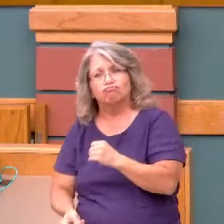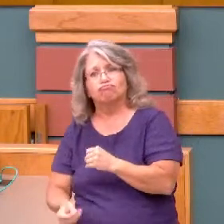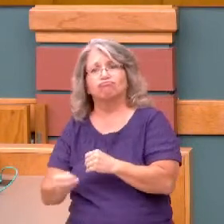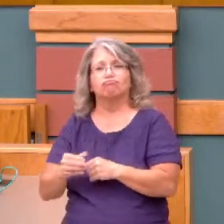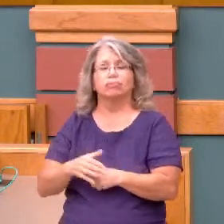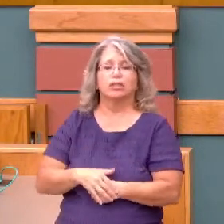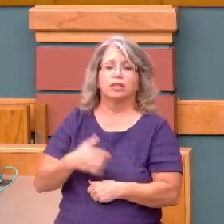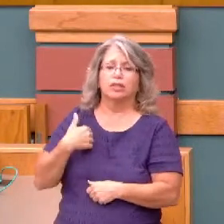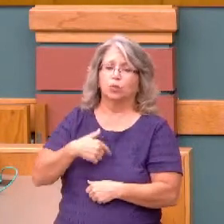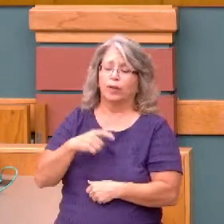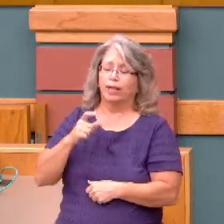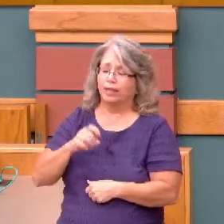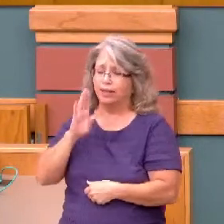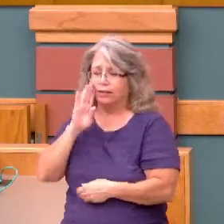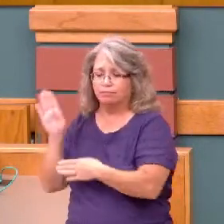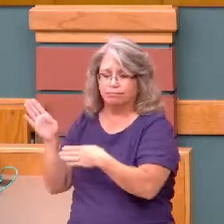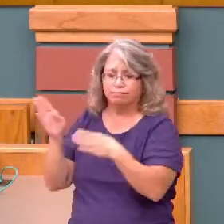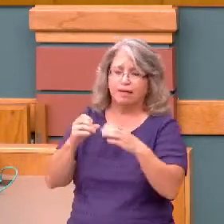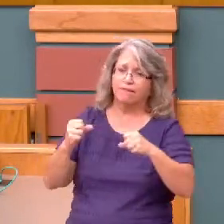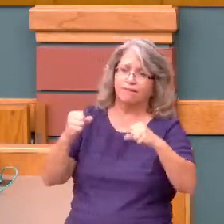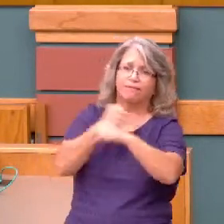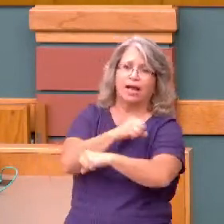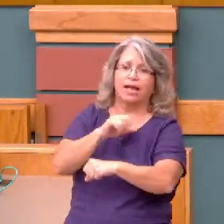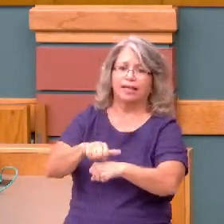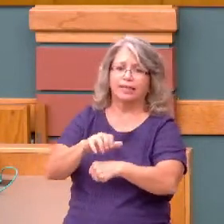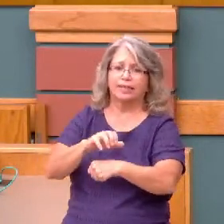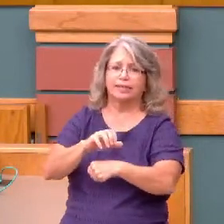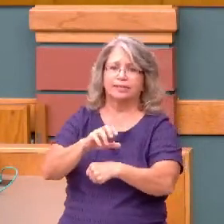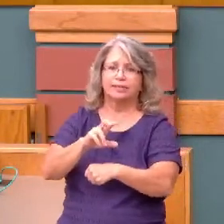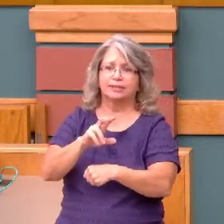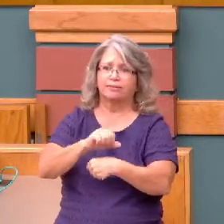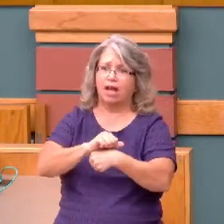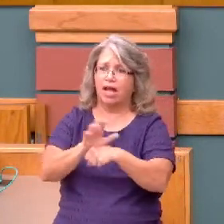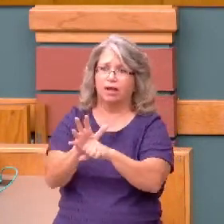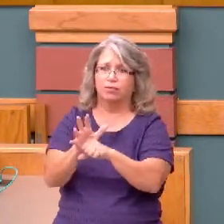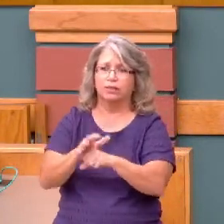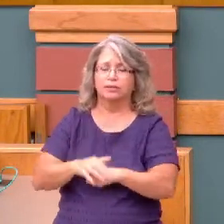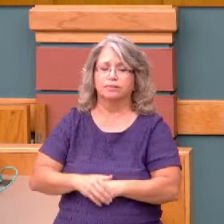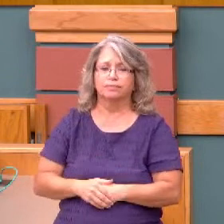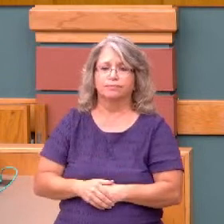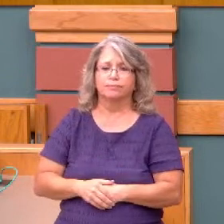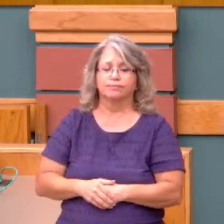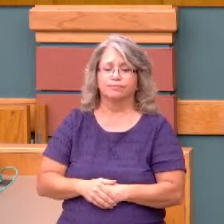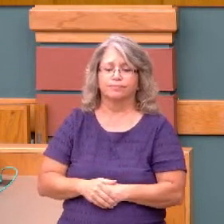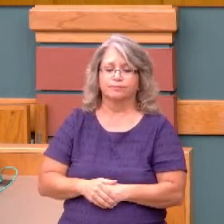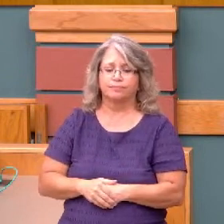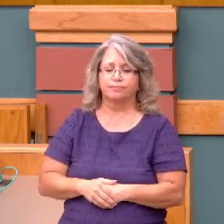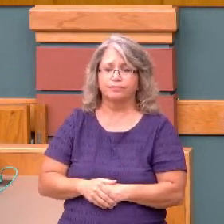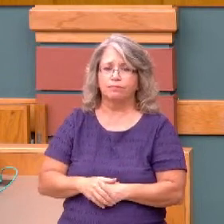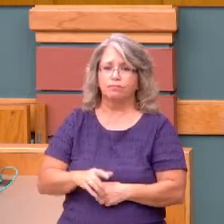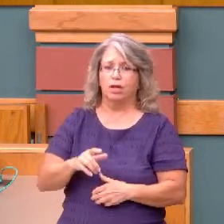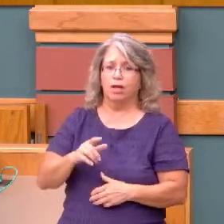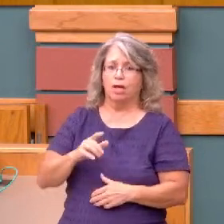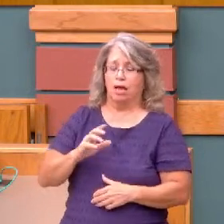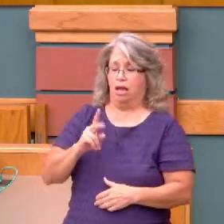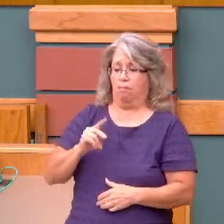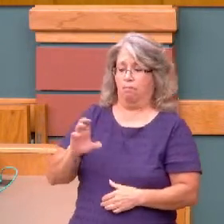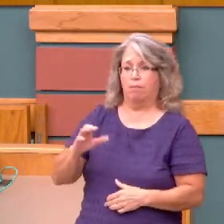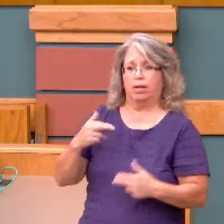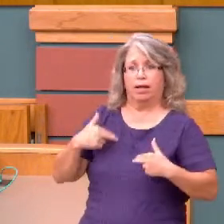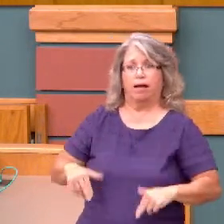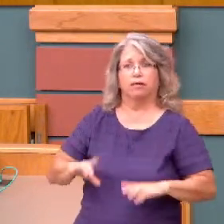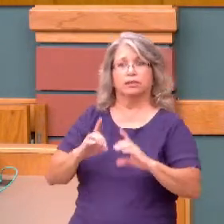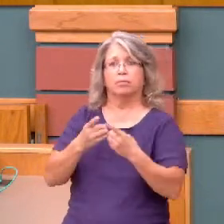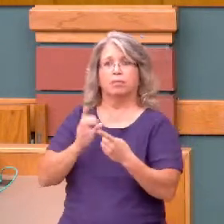fighting this virus. So what is the public health doing? What is our response? We have broken this down into